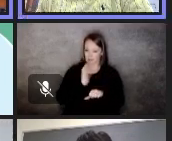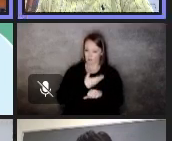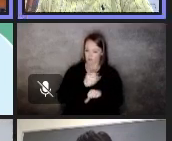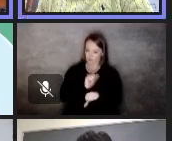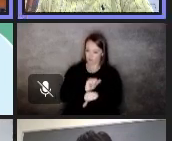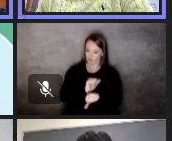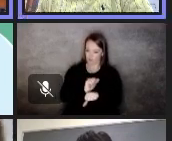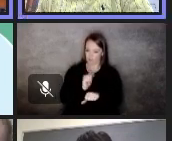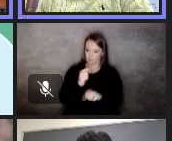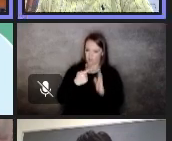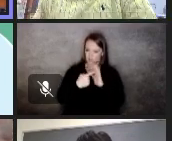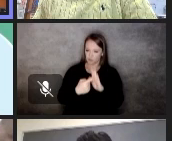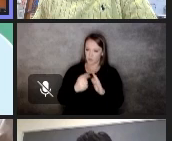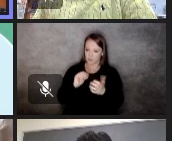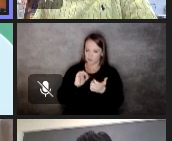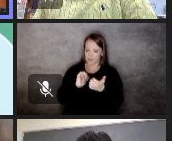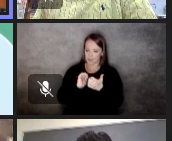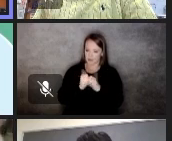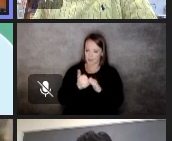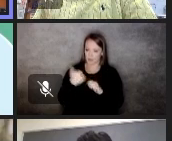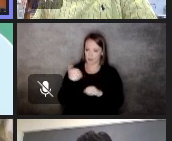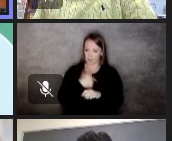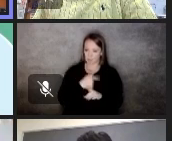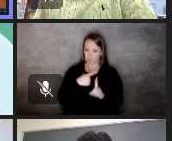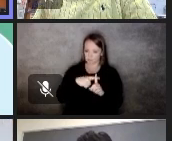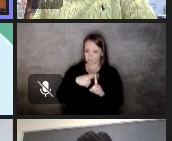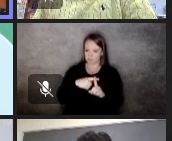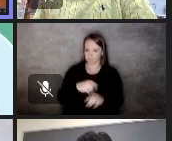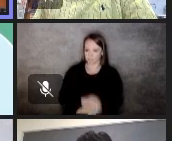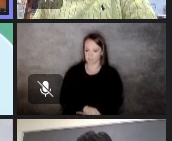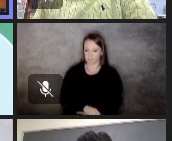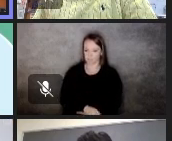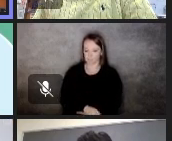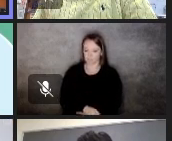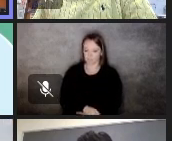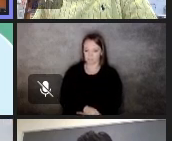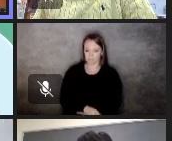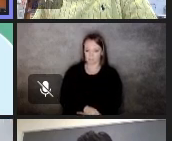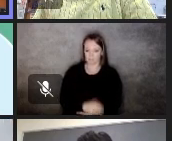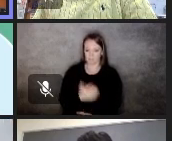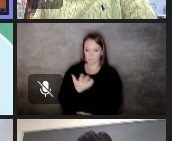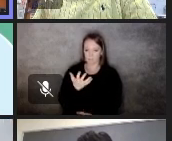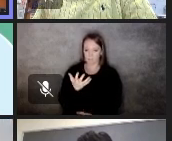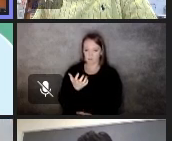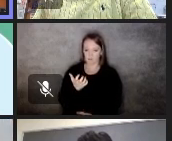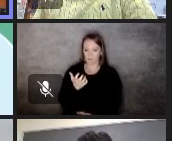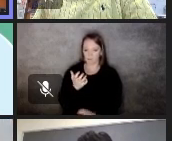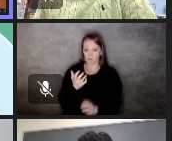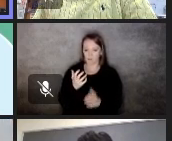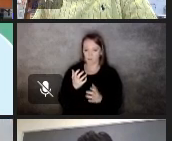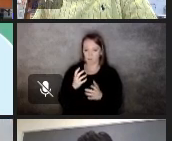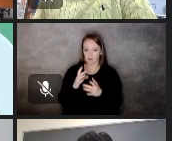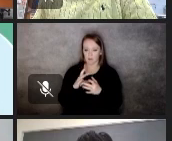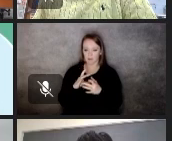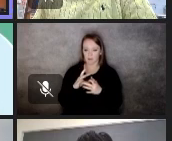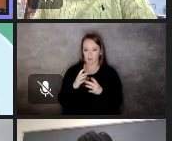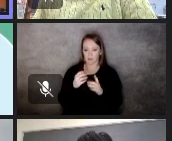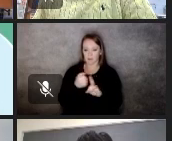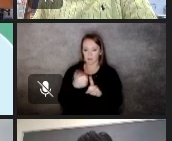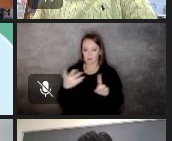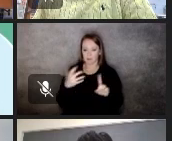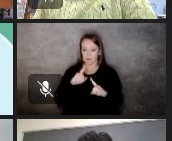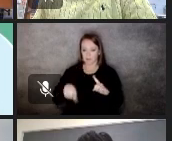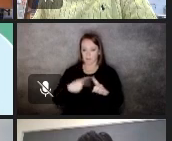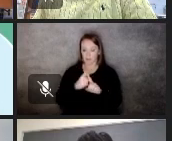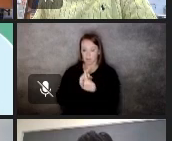Ballard and JCPS. I wanted to second my fellow TAC brother who spoke to the mentorship